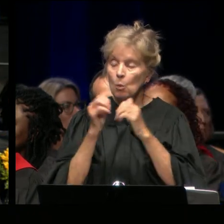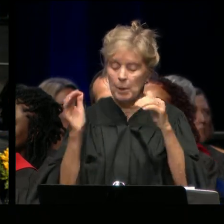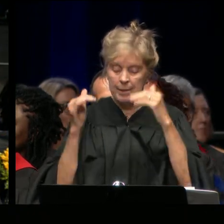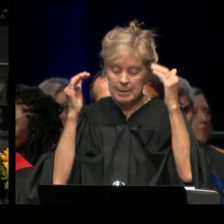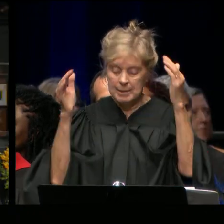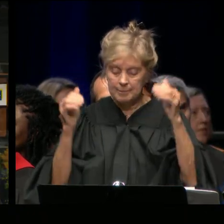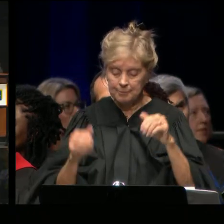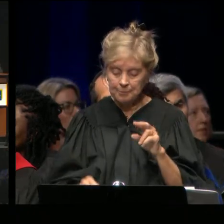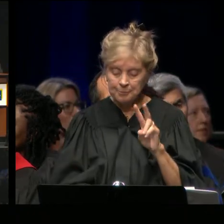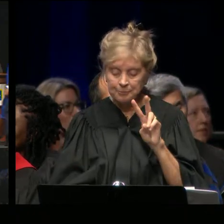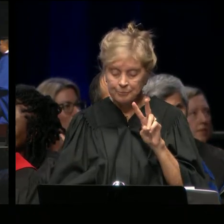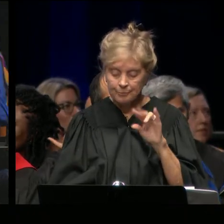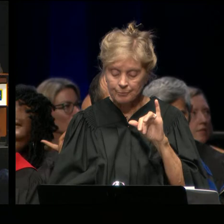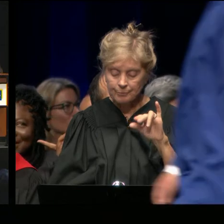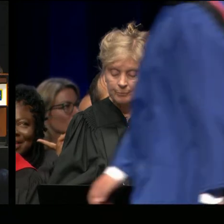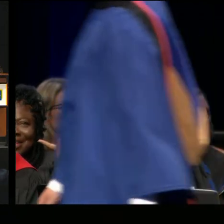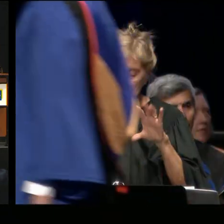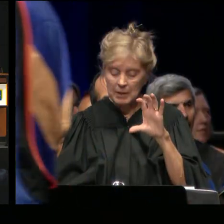Vincent To.